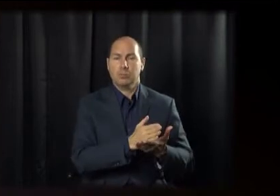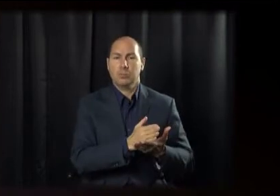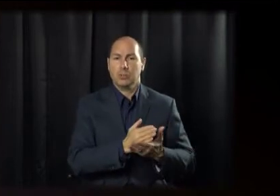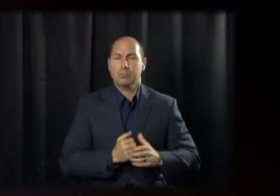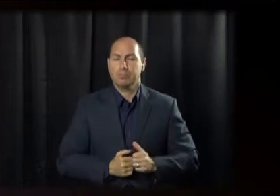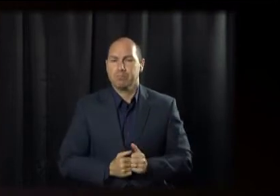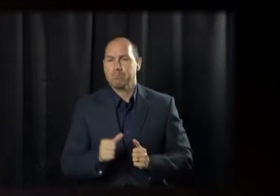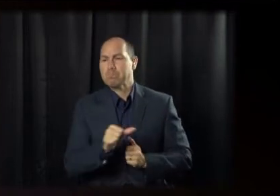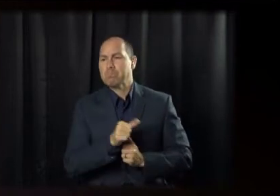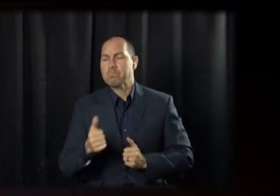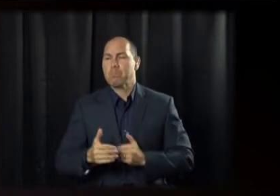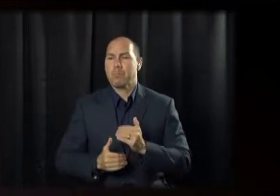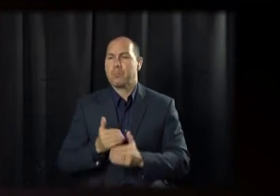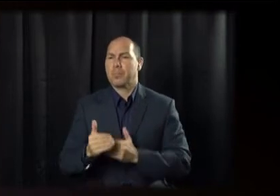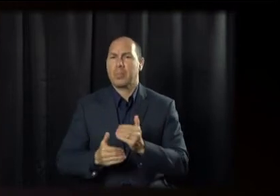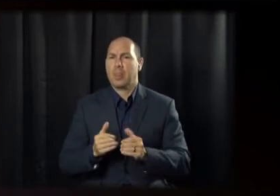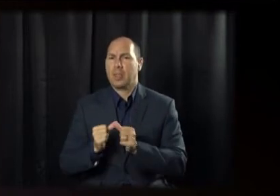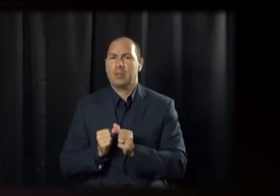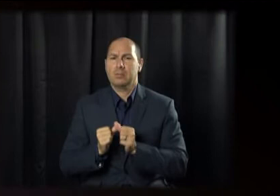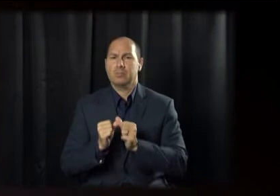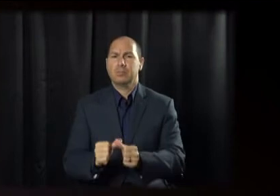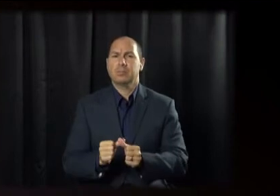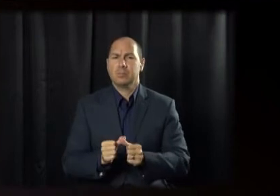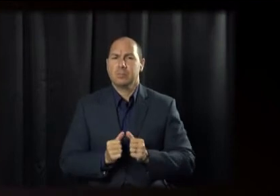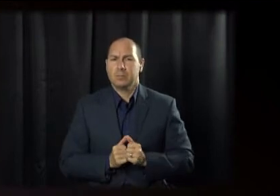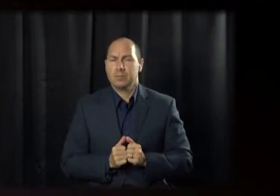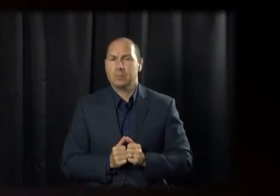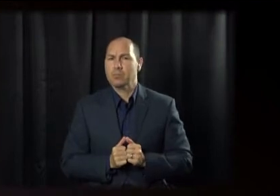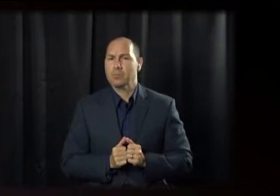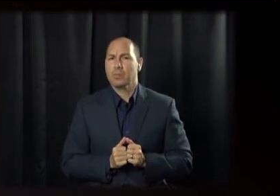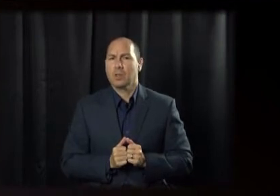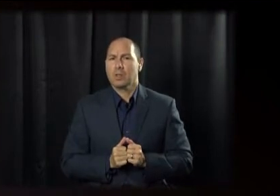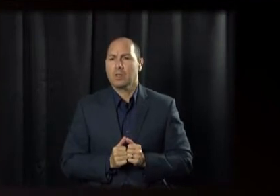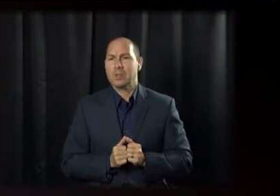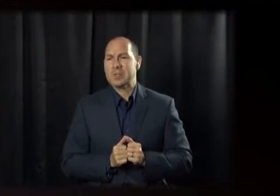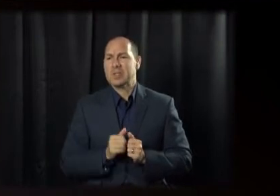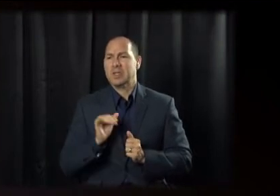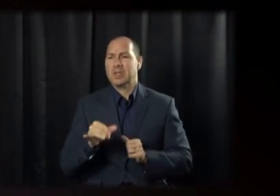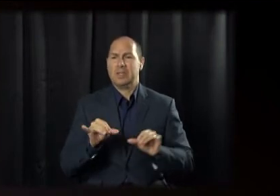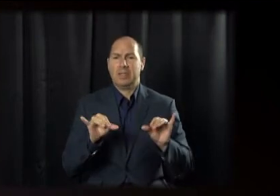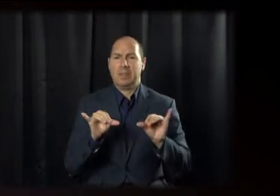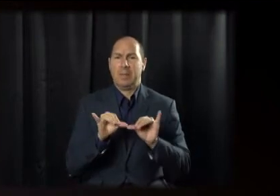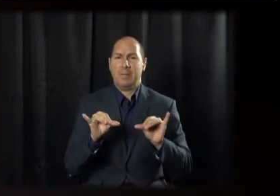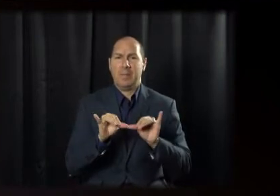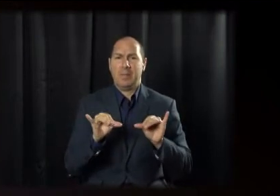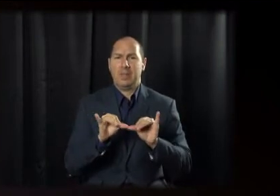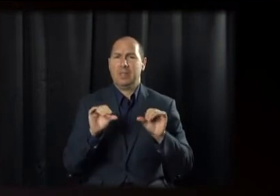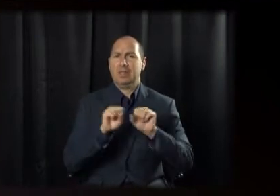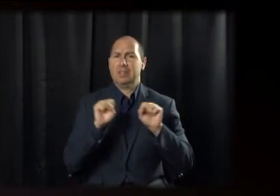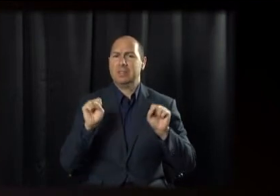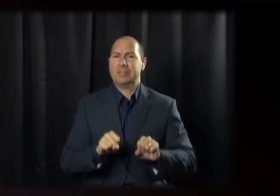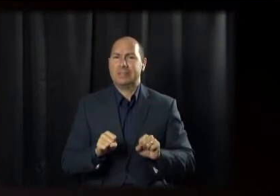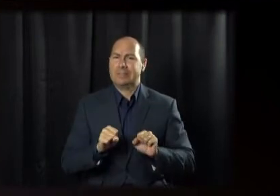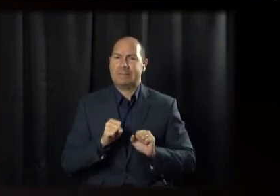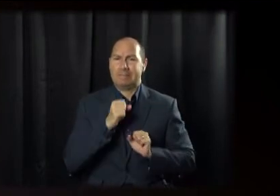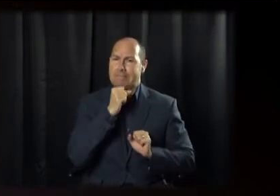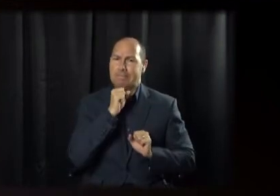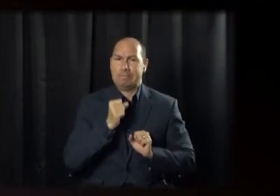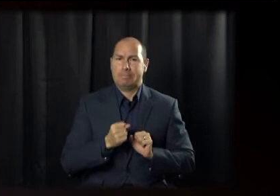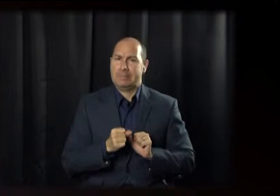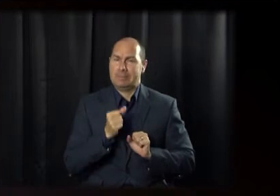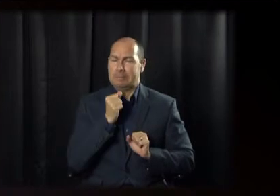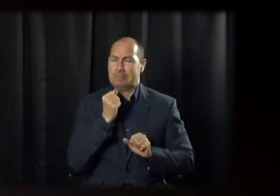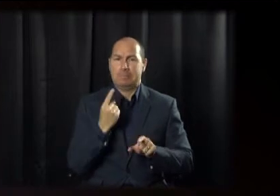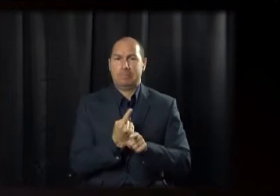Another of Prasa's long-standing challenges is its outdated and inefficient metering infrastructure. Prasa's old mechanical meters report an